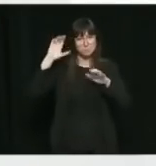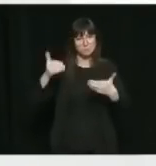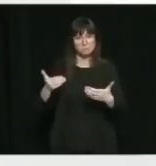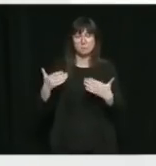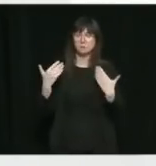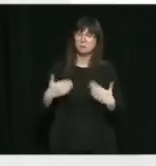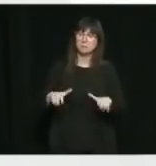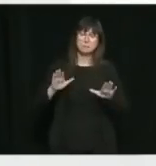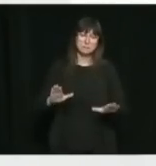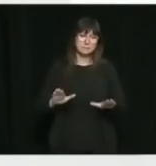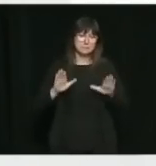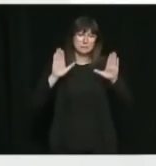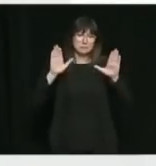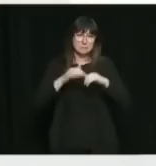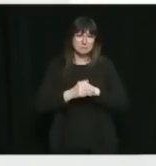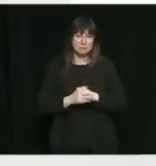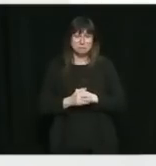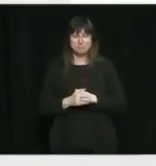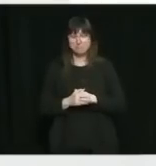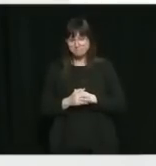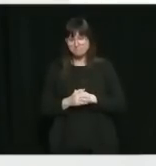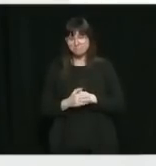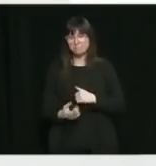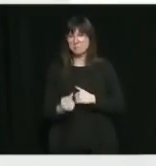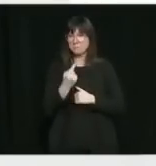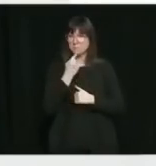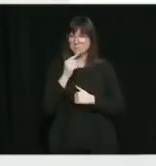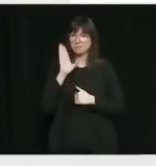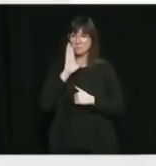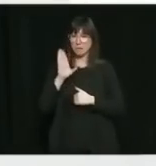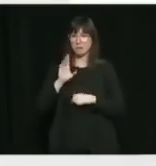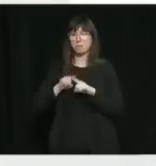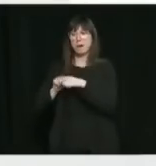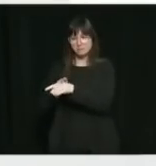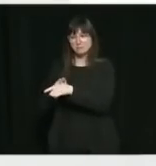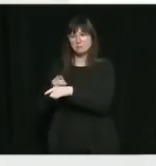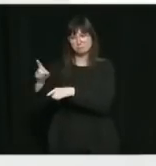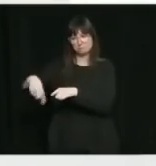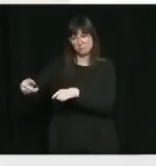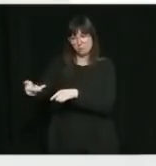and I know we're going to miss him, but you're going to miss him less, the three of you.